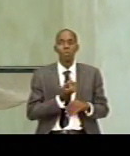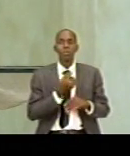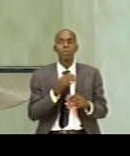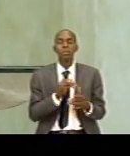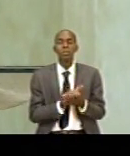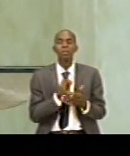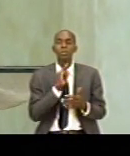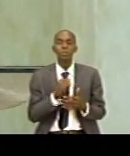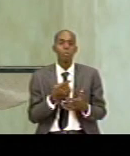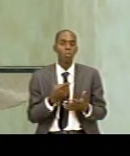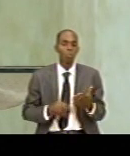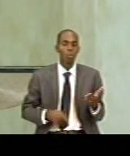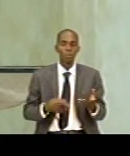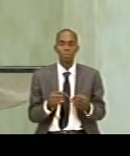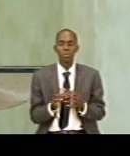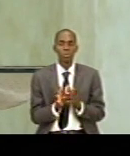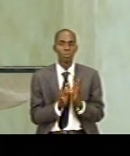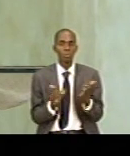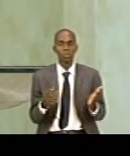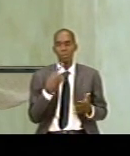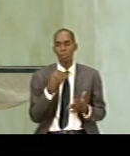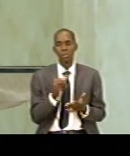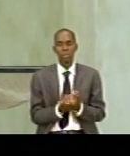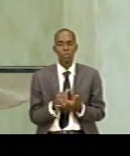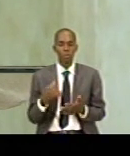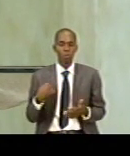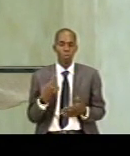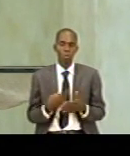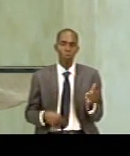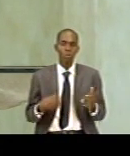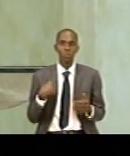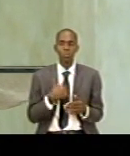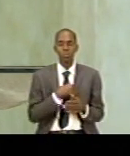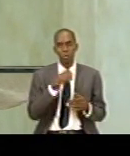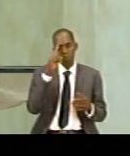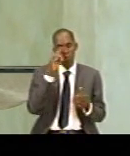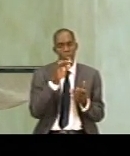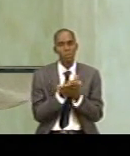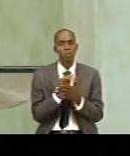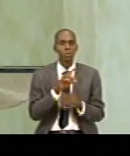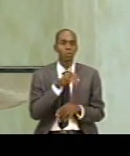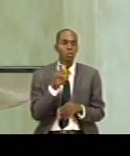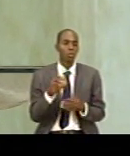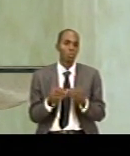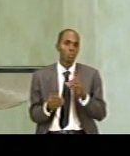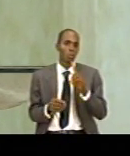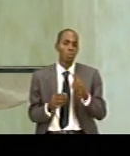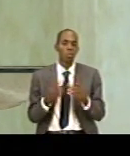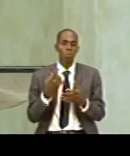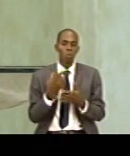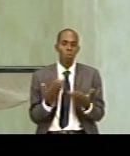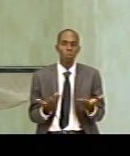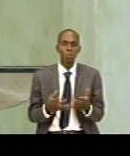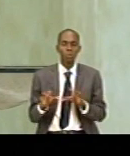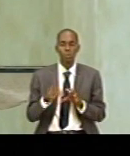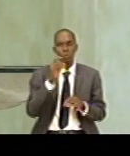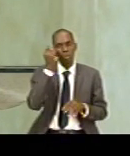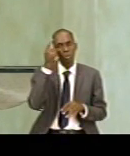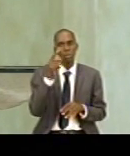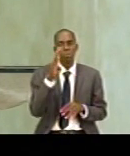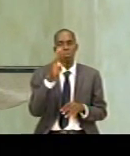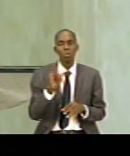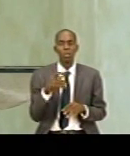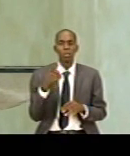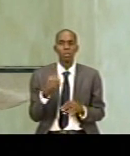scripture says, and that's what we believe. Question number one, what do you understand by the